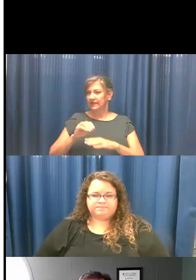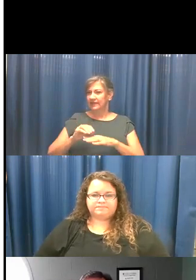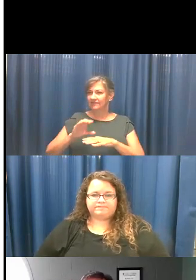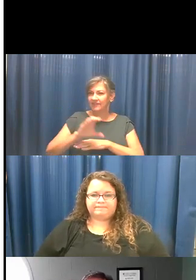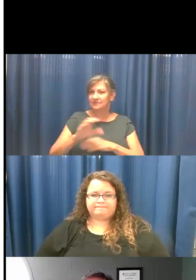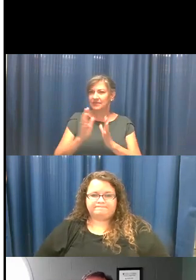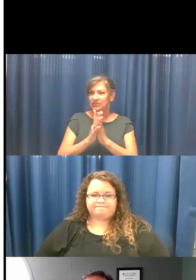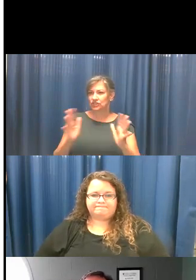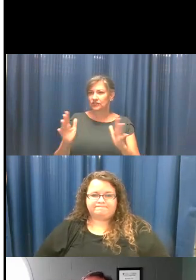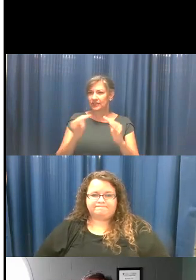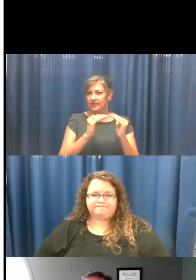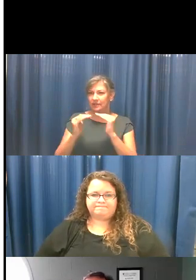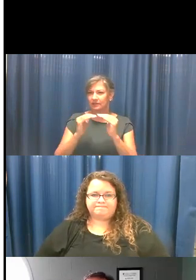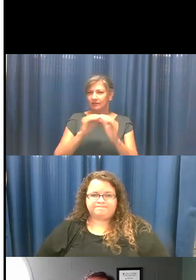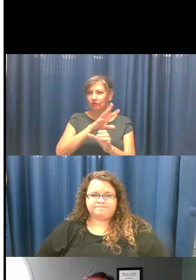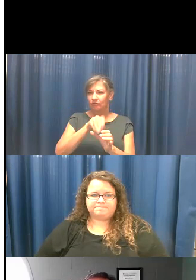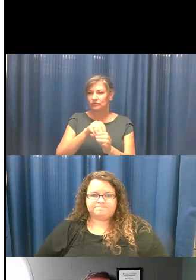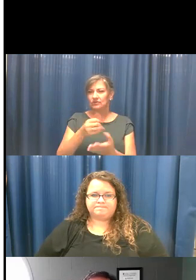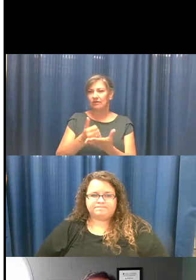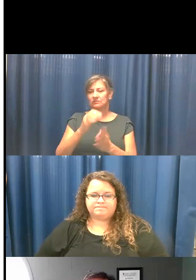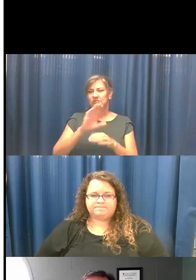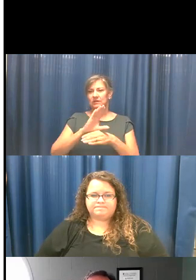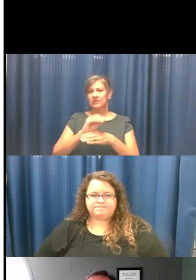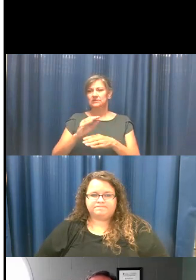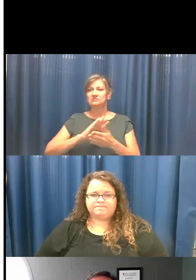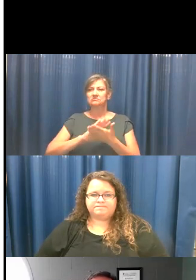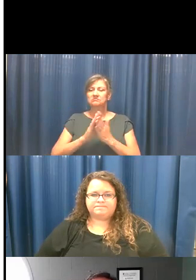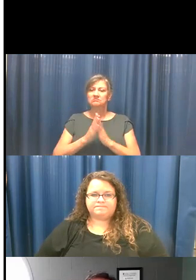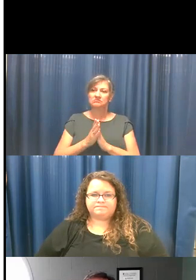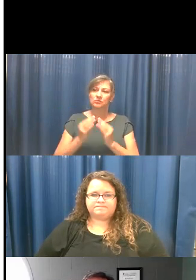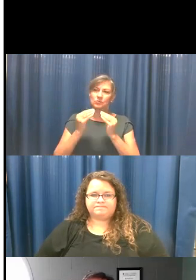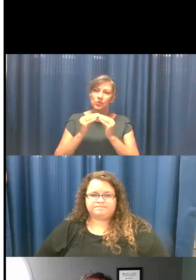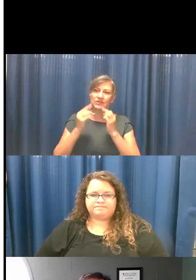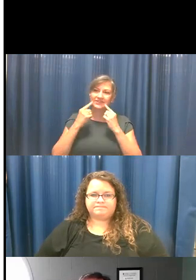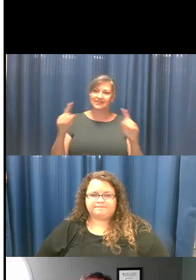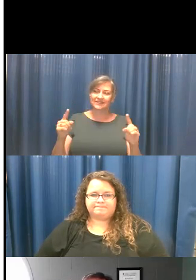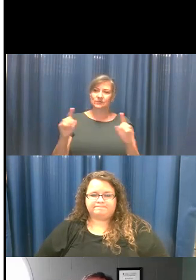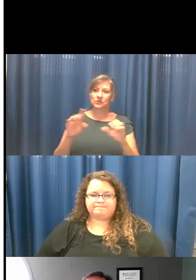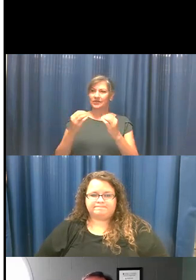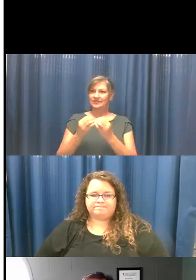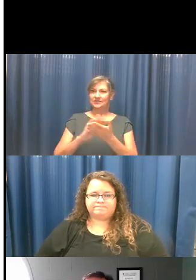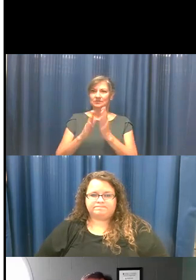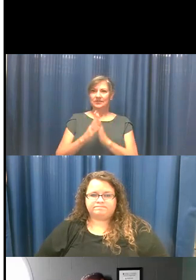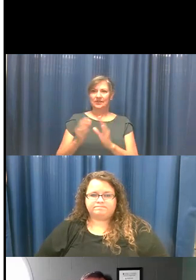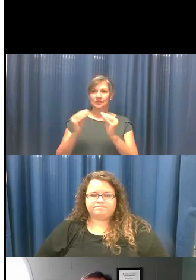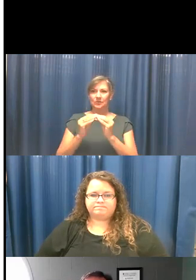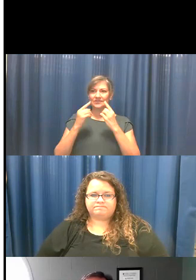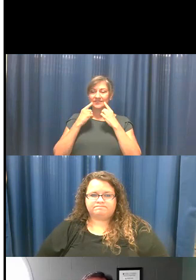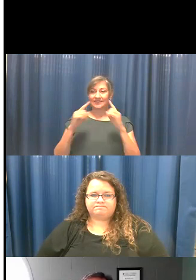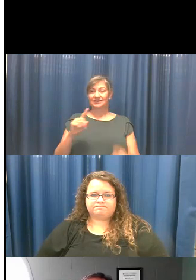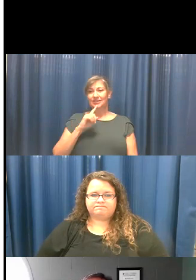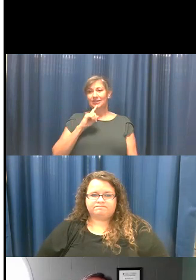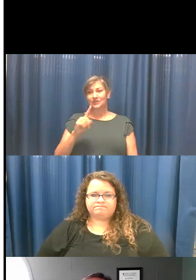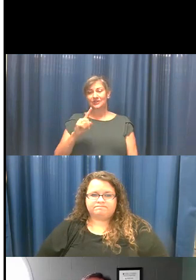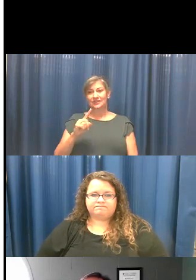and inclusion helped companies be more successful and helped organizations be more successful is really relevant